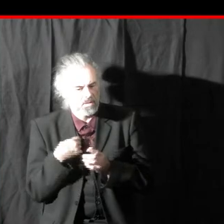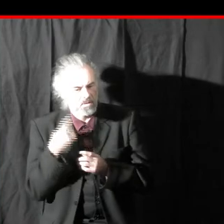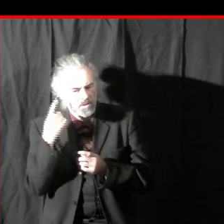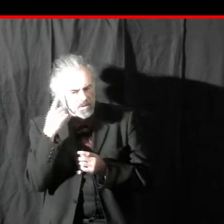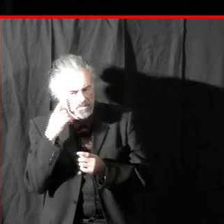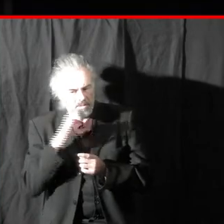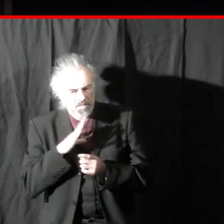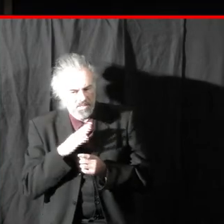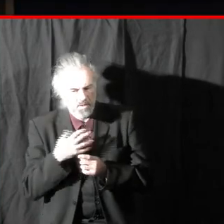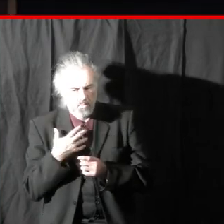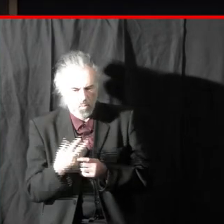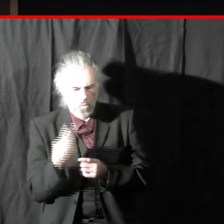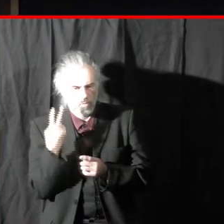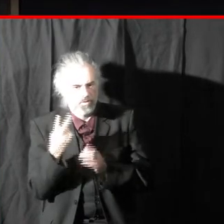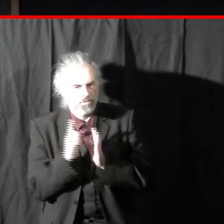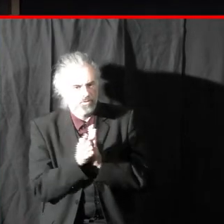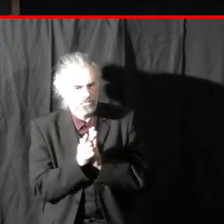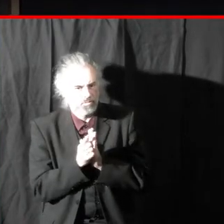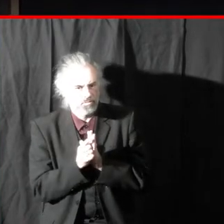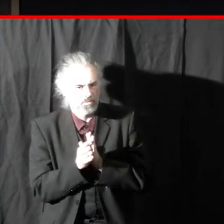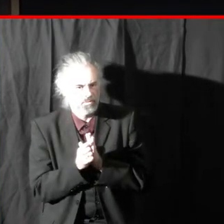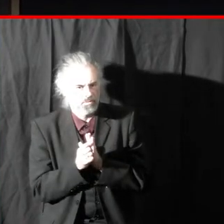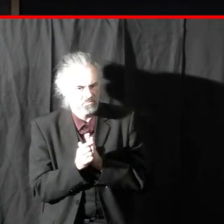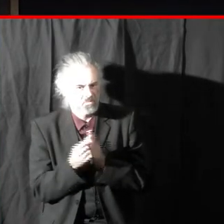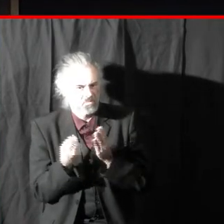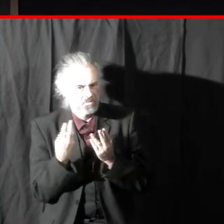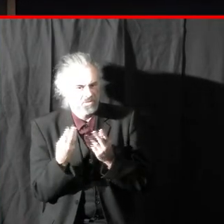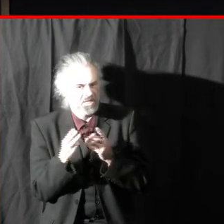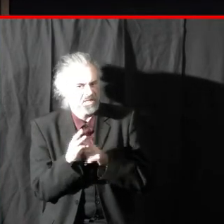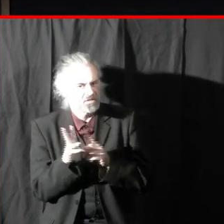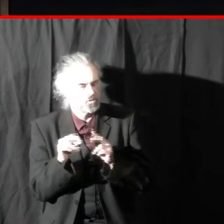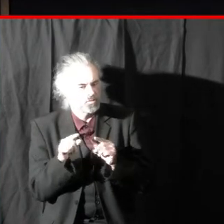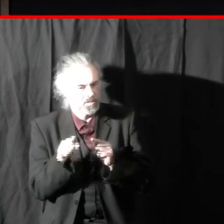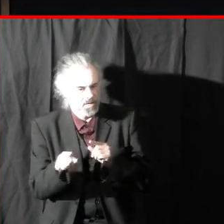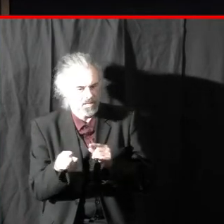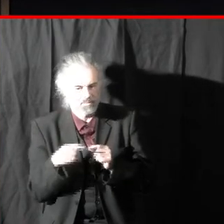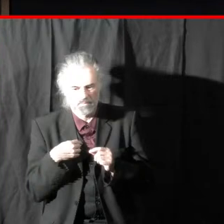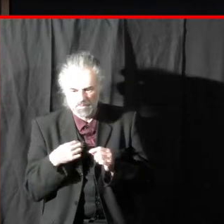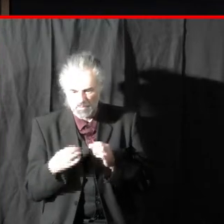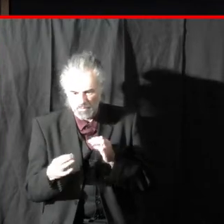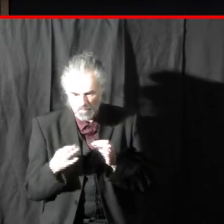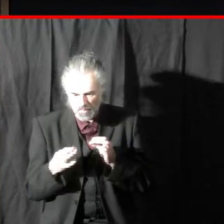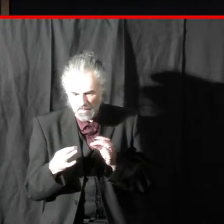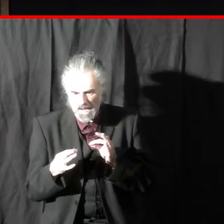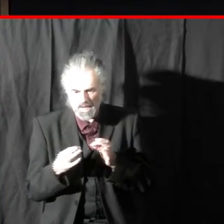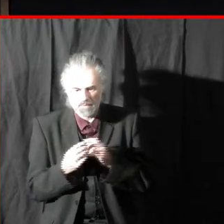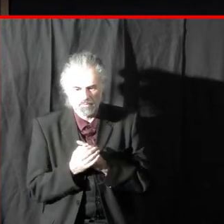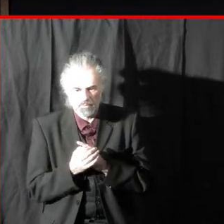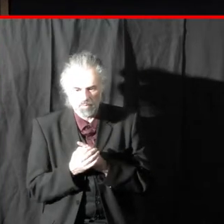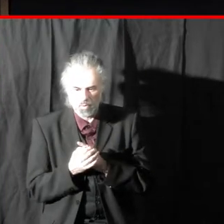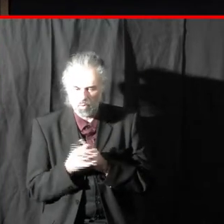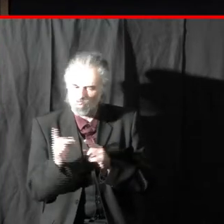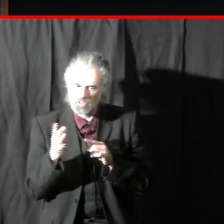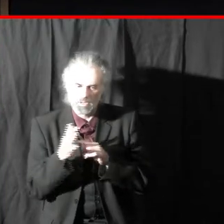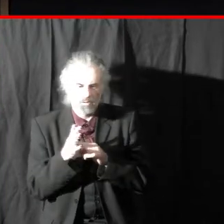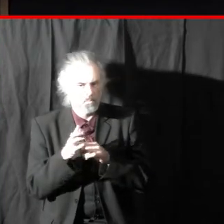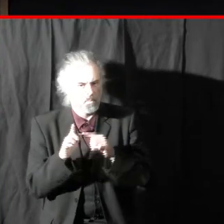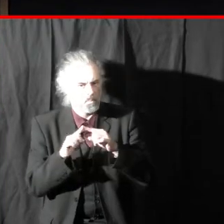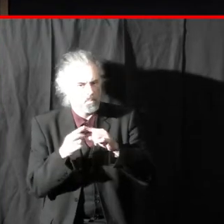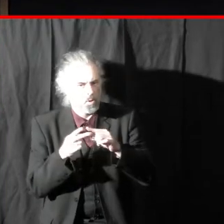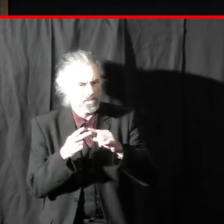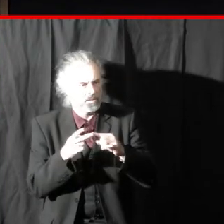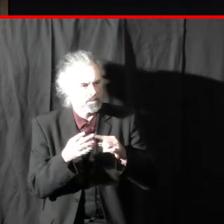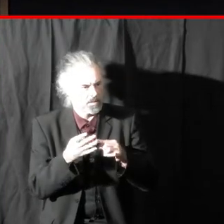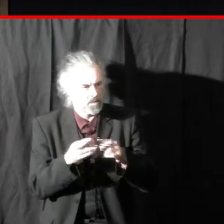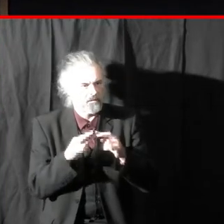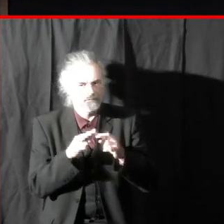than 2 minutes or 3 minutes to do this. If you can send me an email on key points a public or a normal person